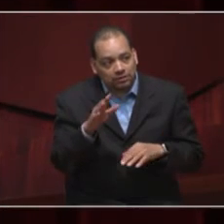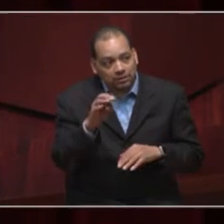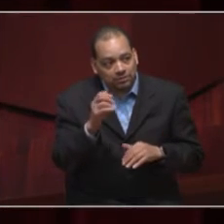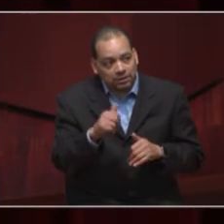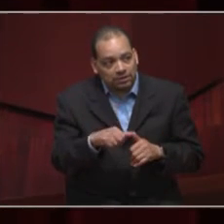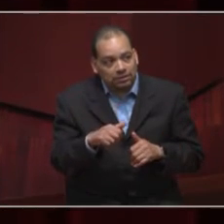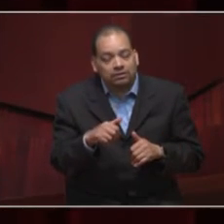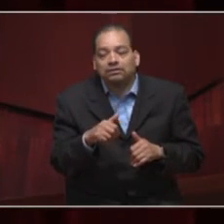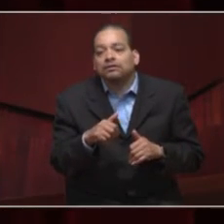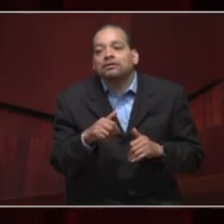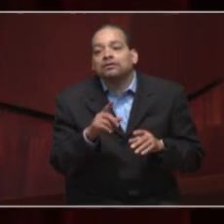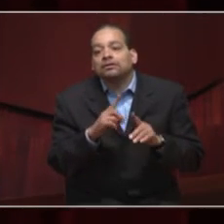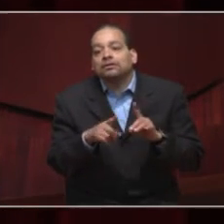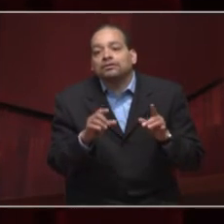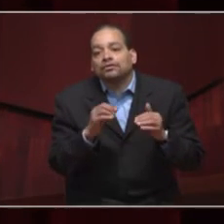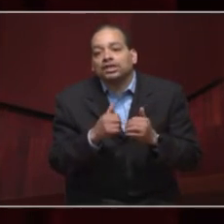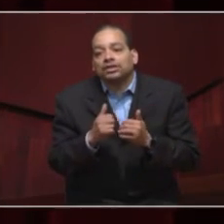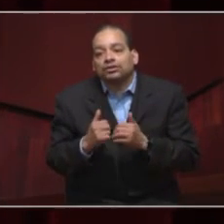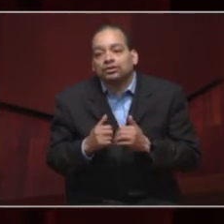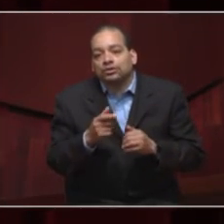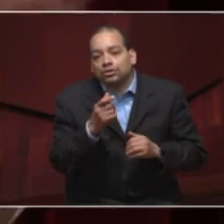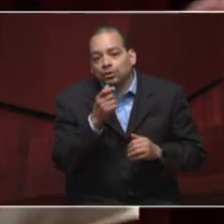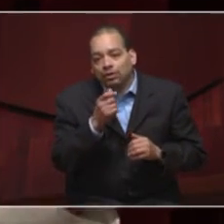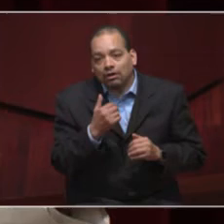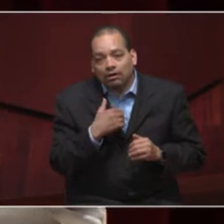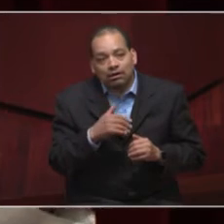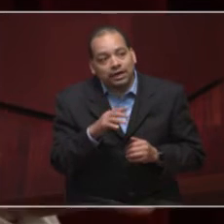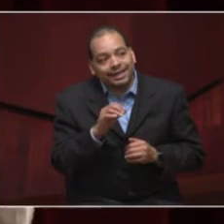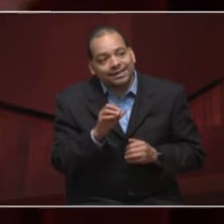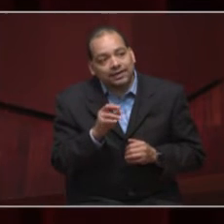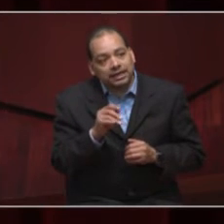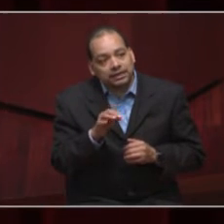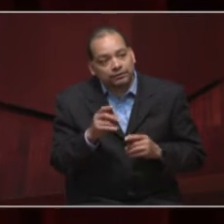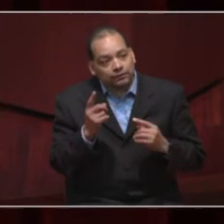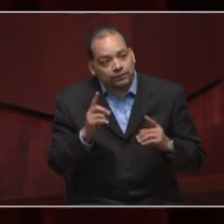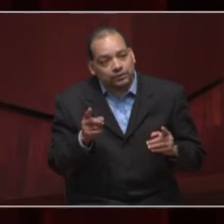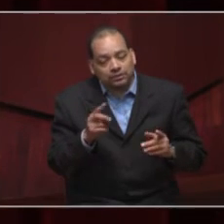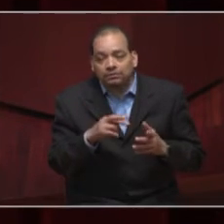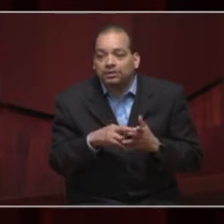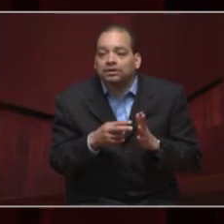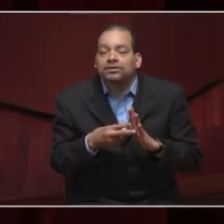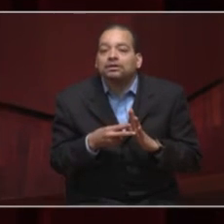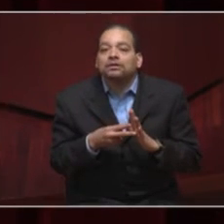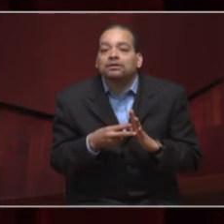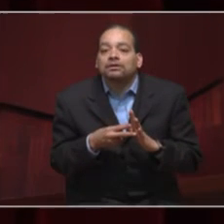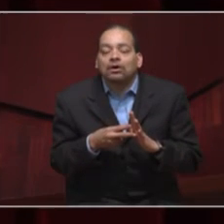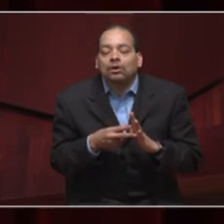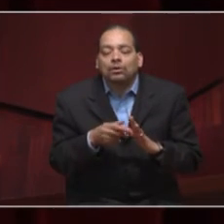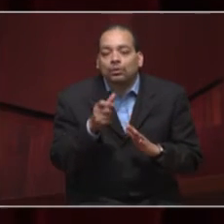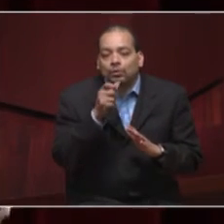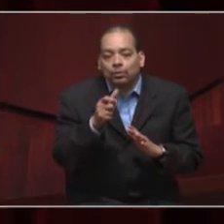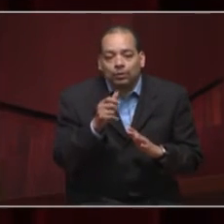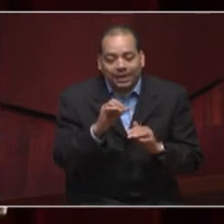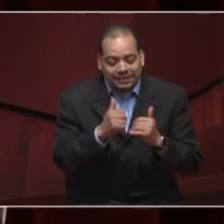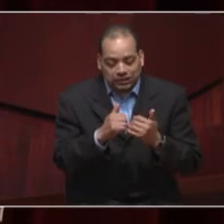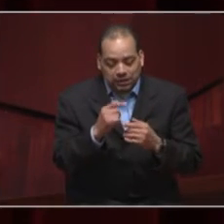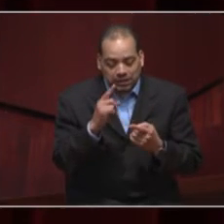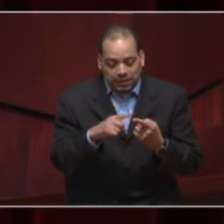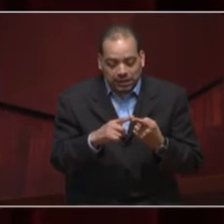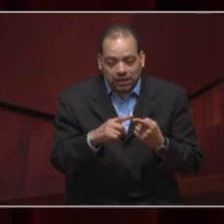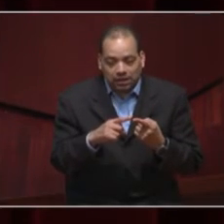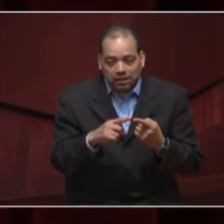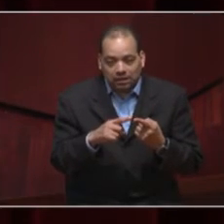the agencies that are affected, okay? We're not going to do this every time, but before we do it the first time, we will let you know. We want to make sure all of